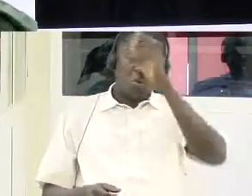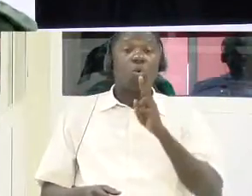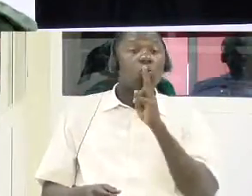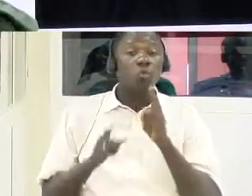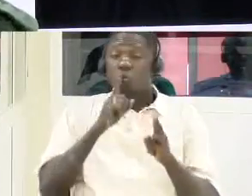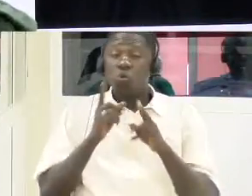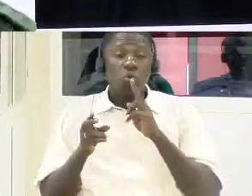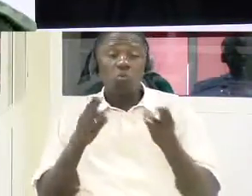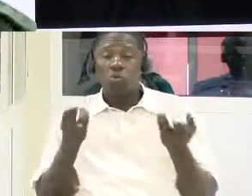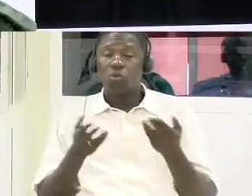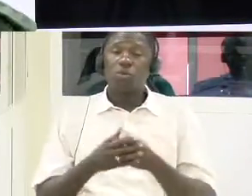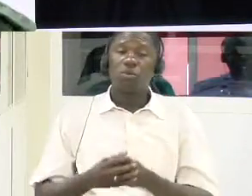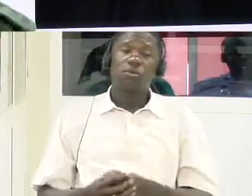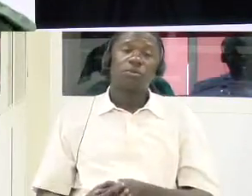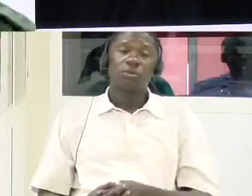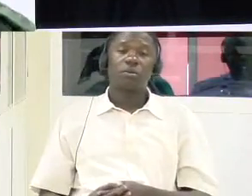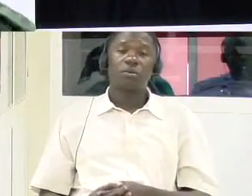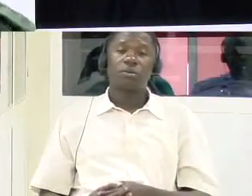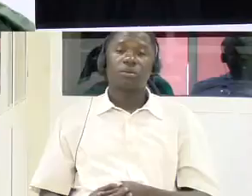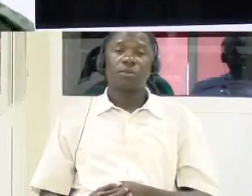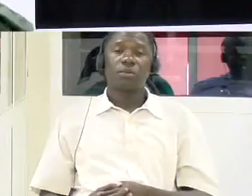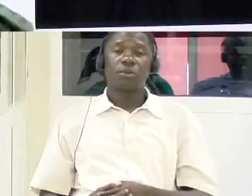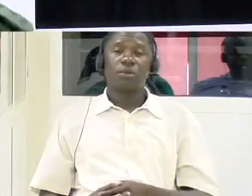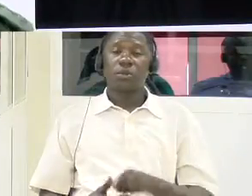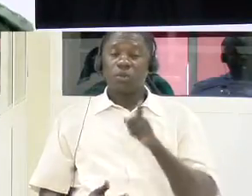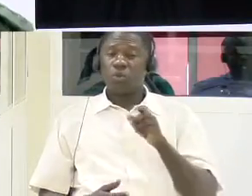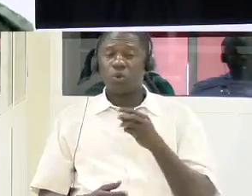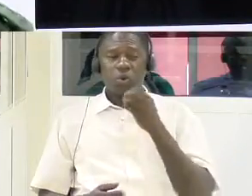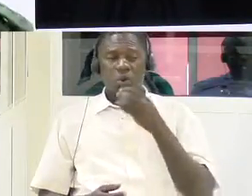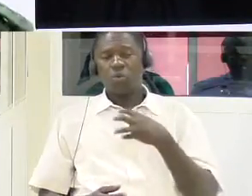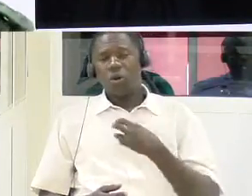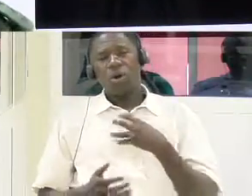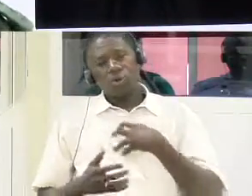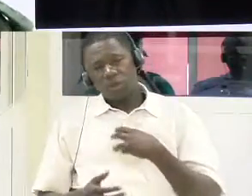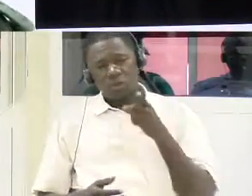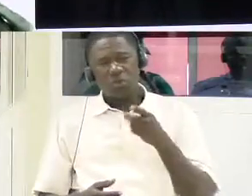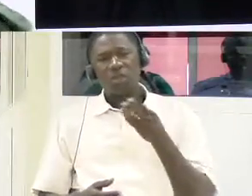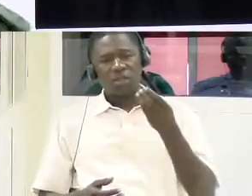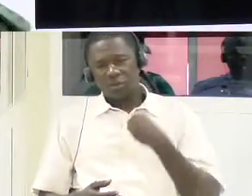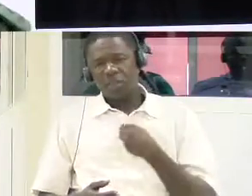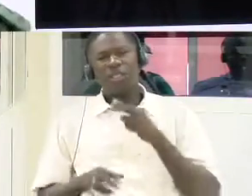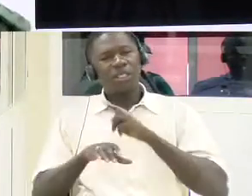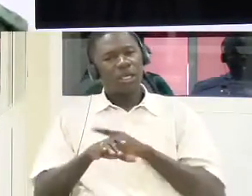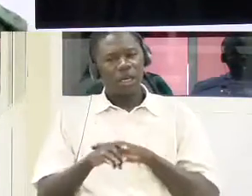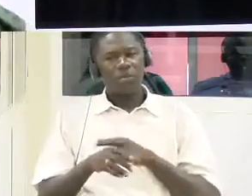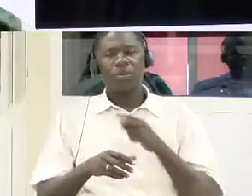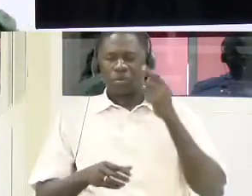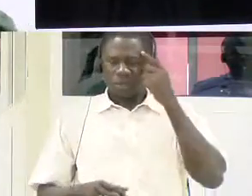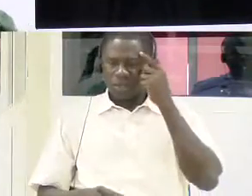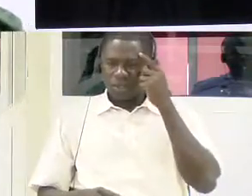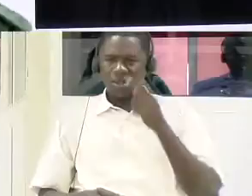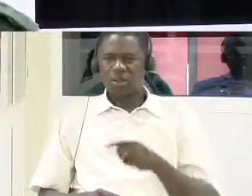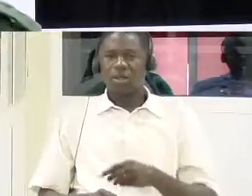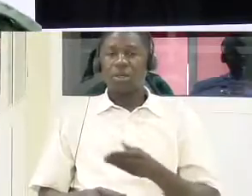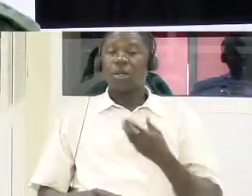who. So you also need to give me time, like the way you trust me also to scout out